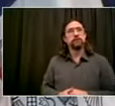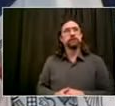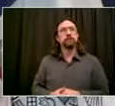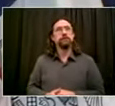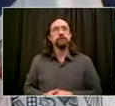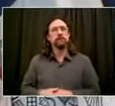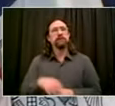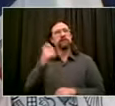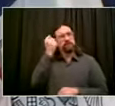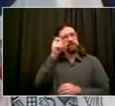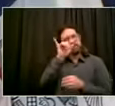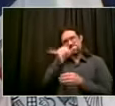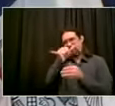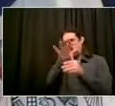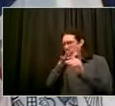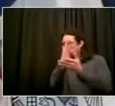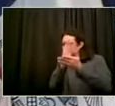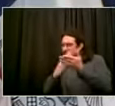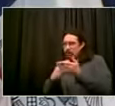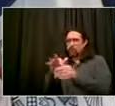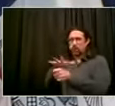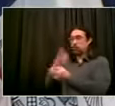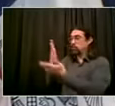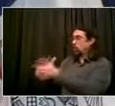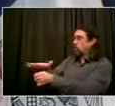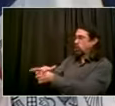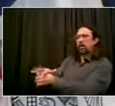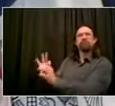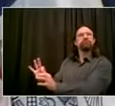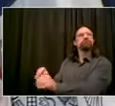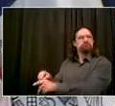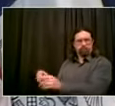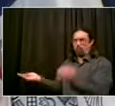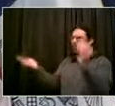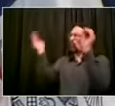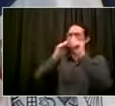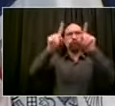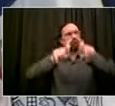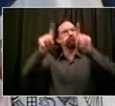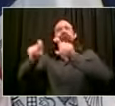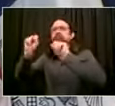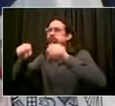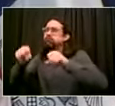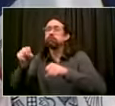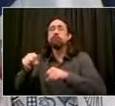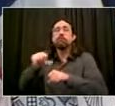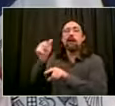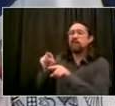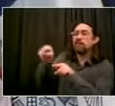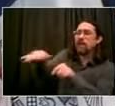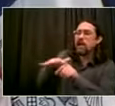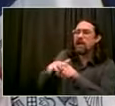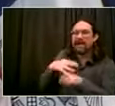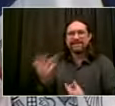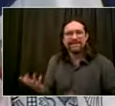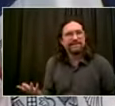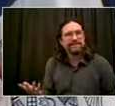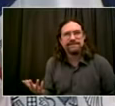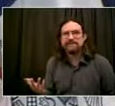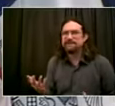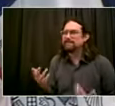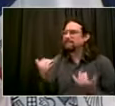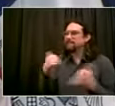helpful in the explanation of why people in some cases don't trust testing. All the different things